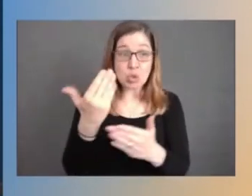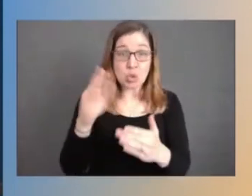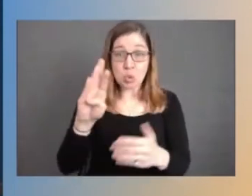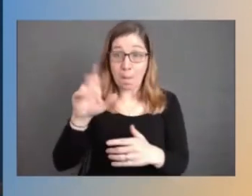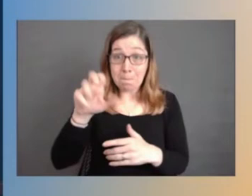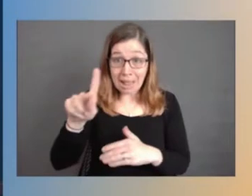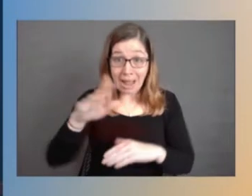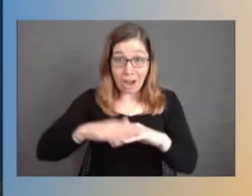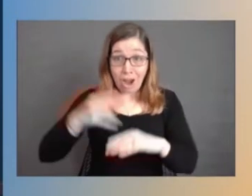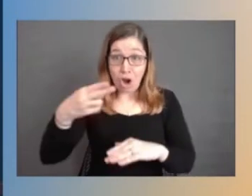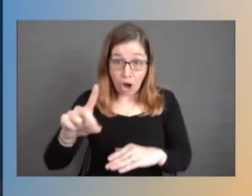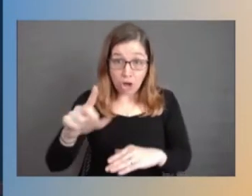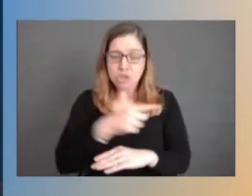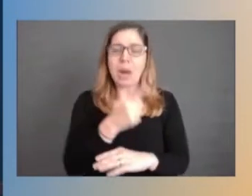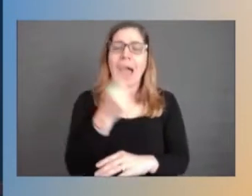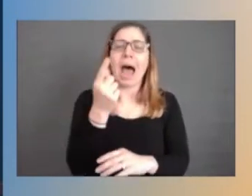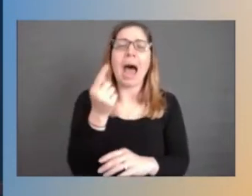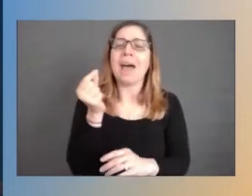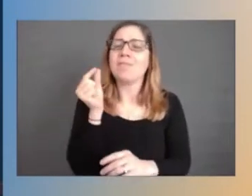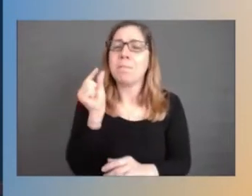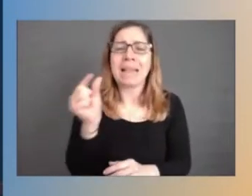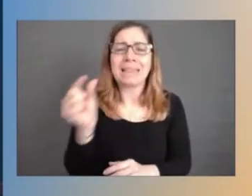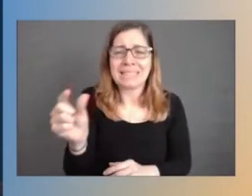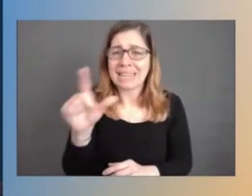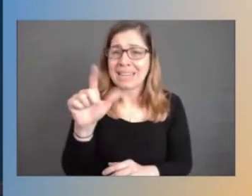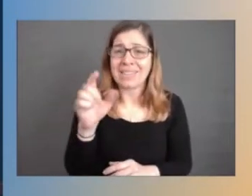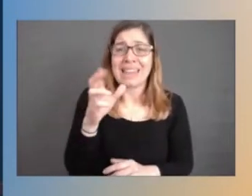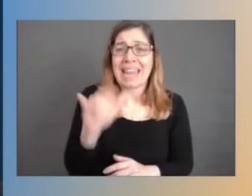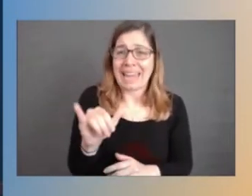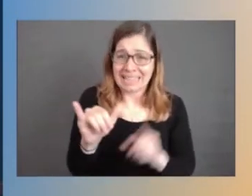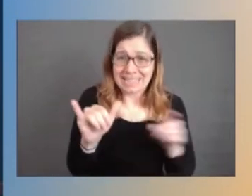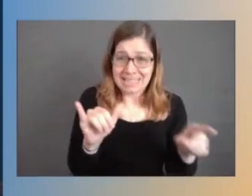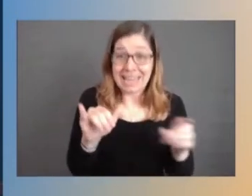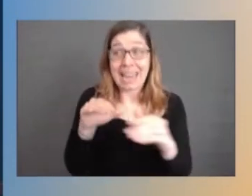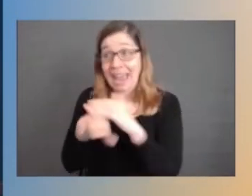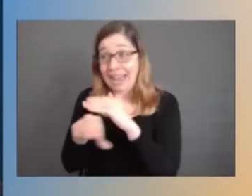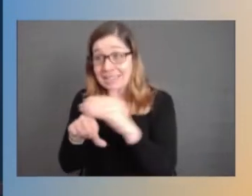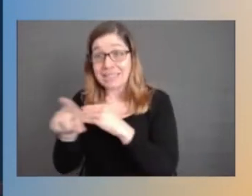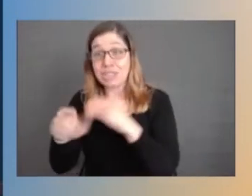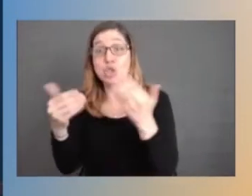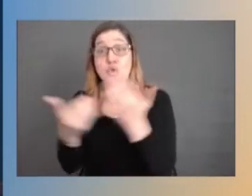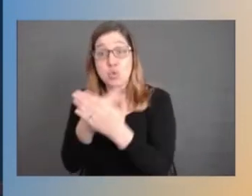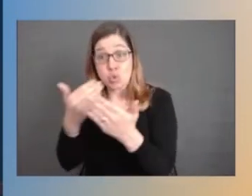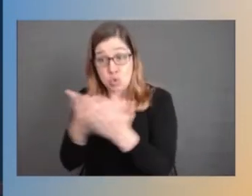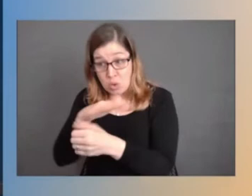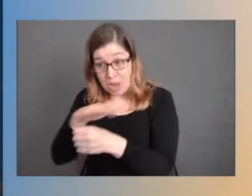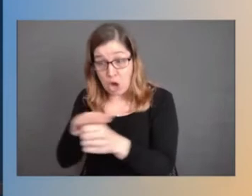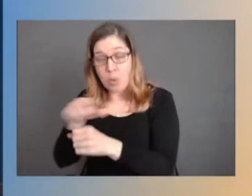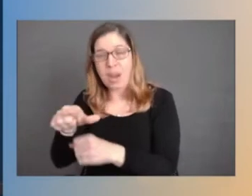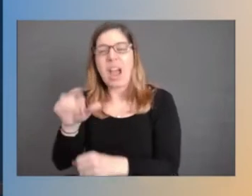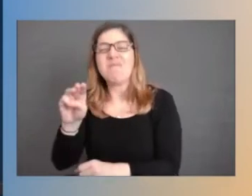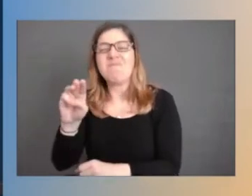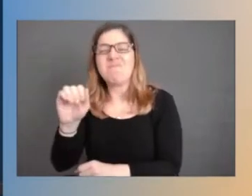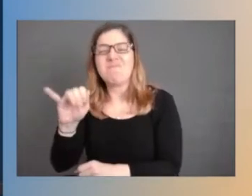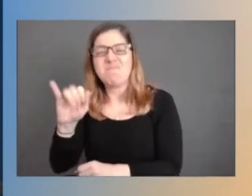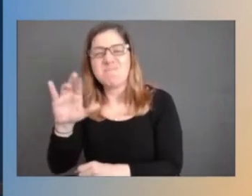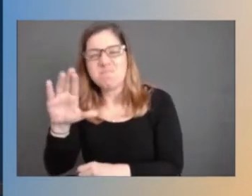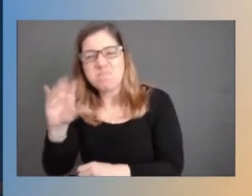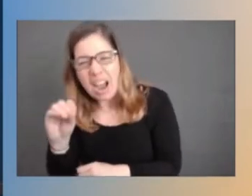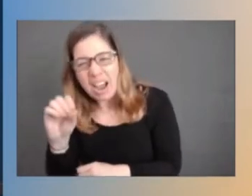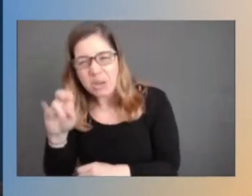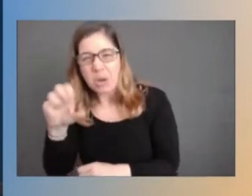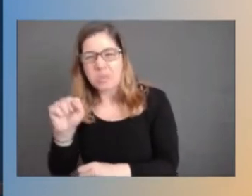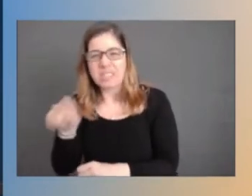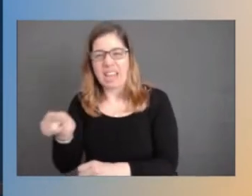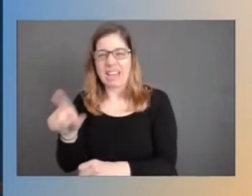milliseconds of latency. Accessing a new area of an NVMe drive is microseconds of latency. If you're trying to use software, you're just never going to